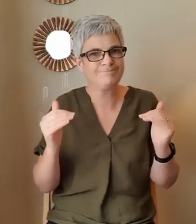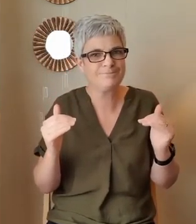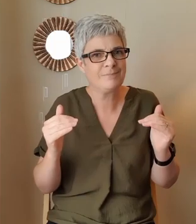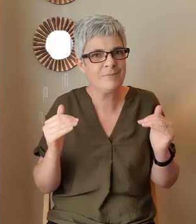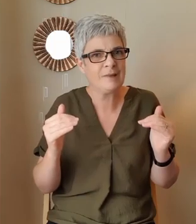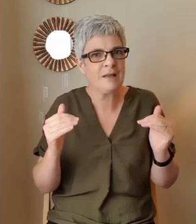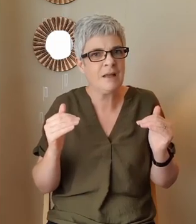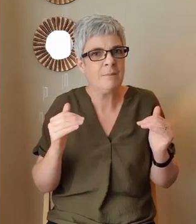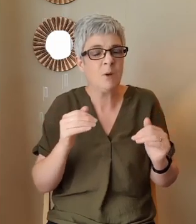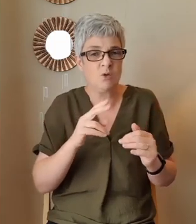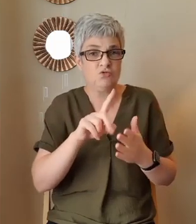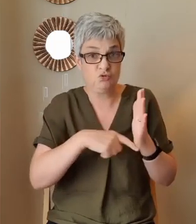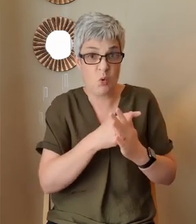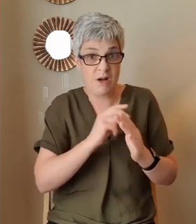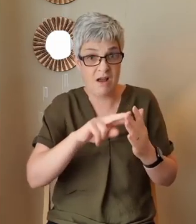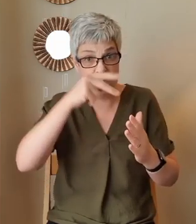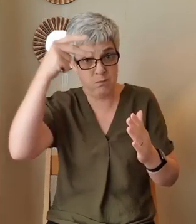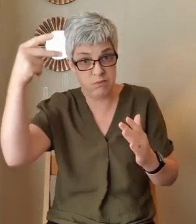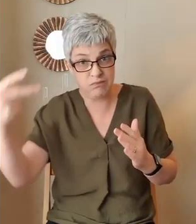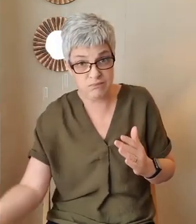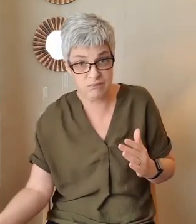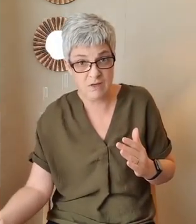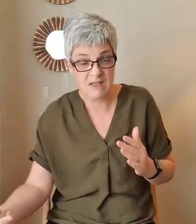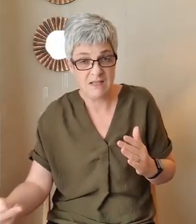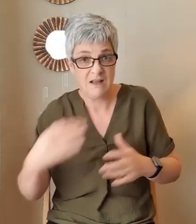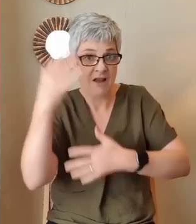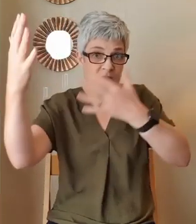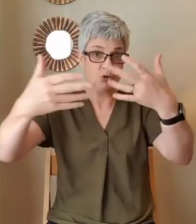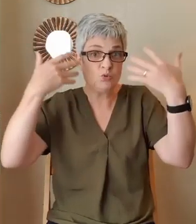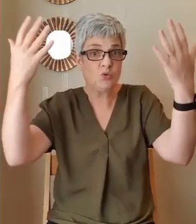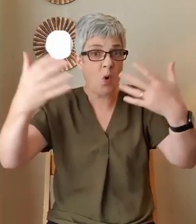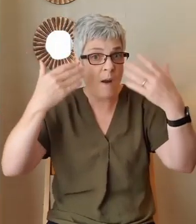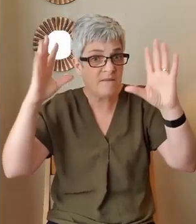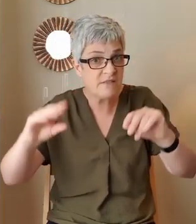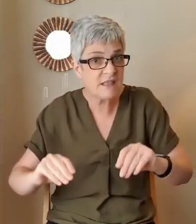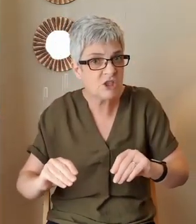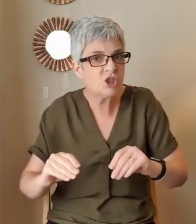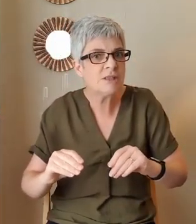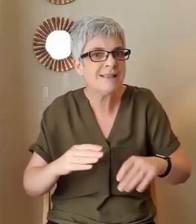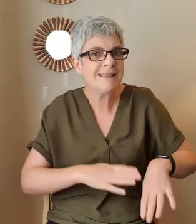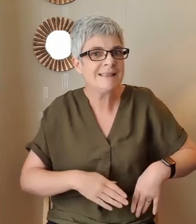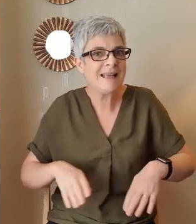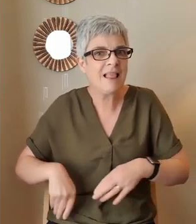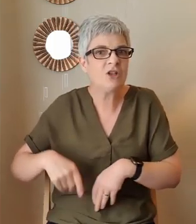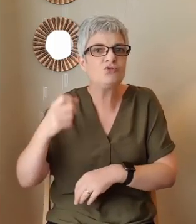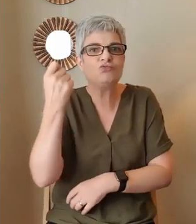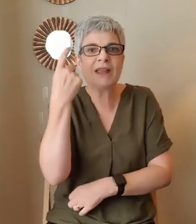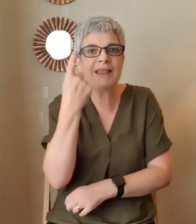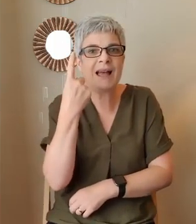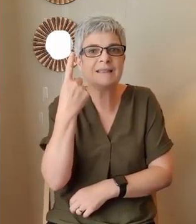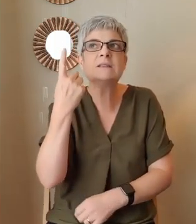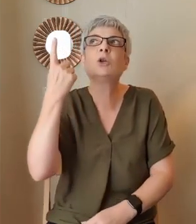because after Jonah went overboard and after the storm was calmed, the sailors realized that it was